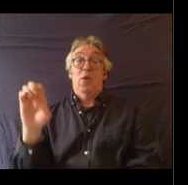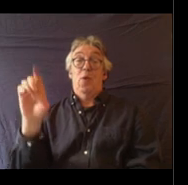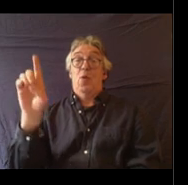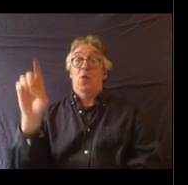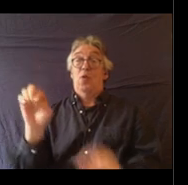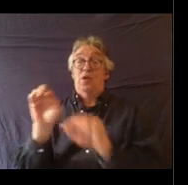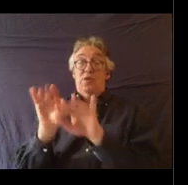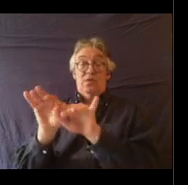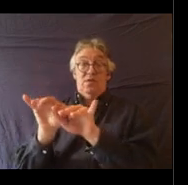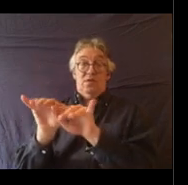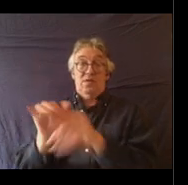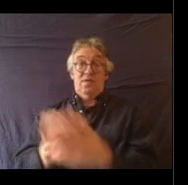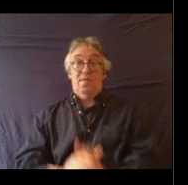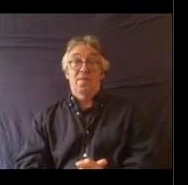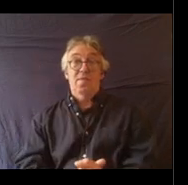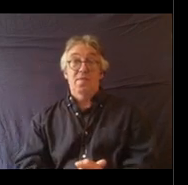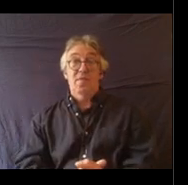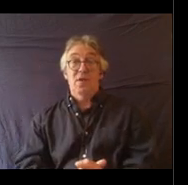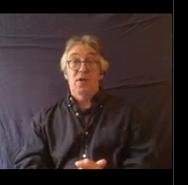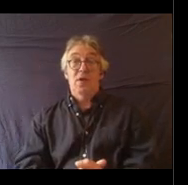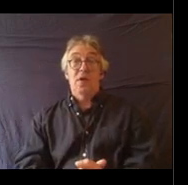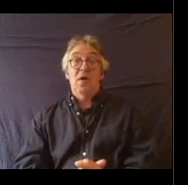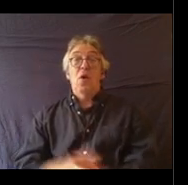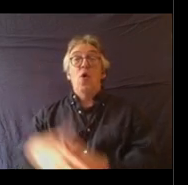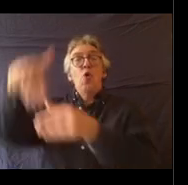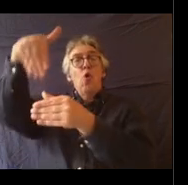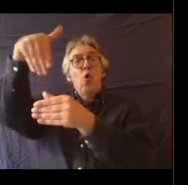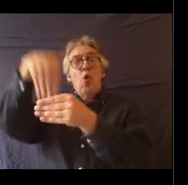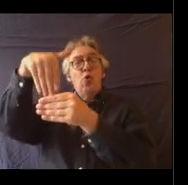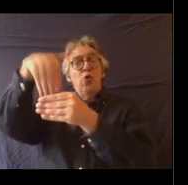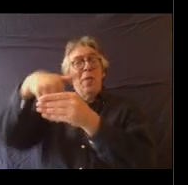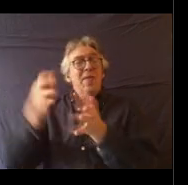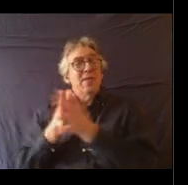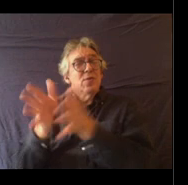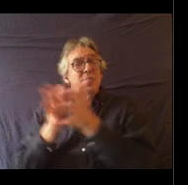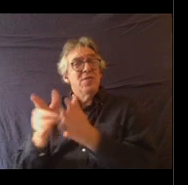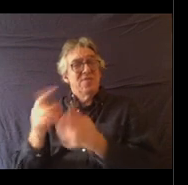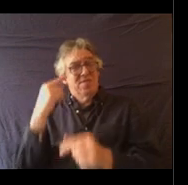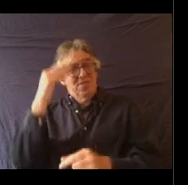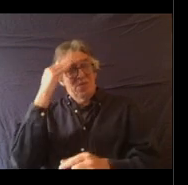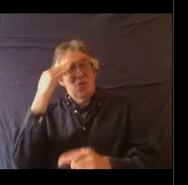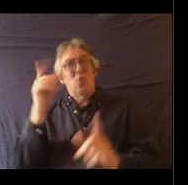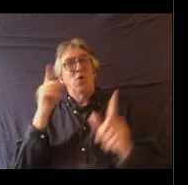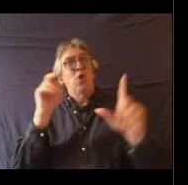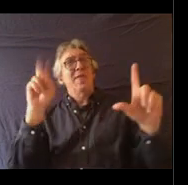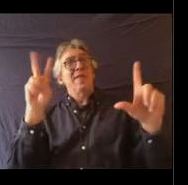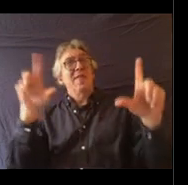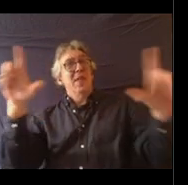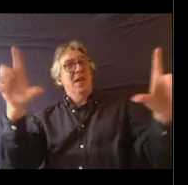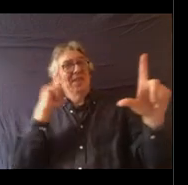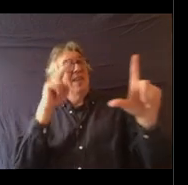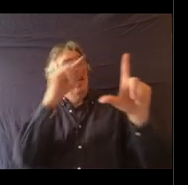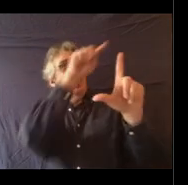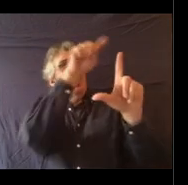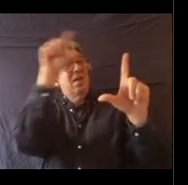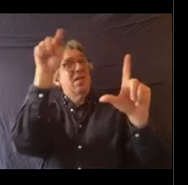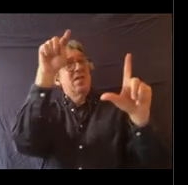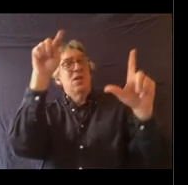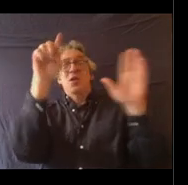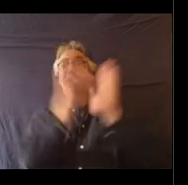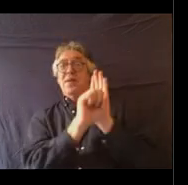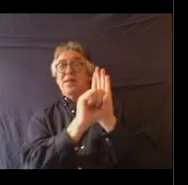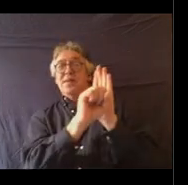description, this is again these like little signs that often you see in TV, on linear TV, but